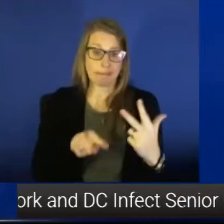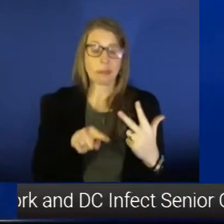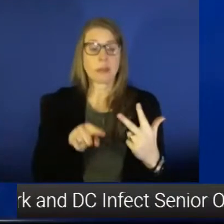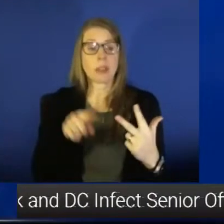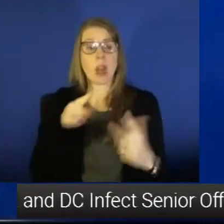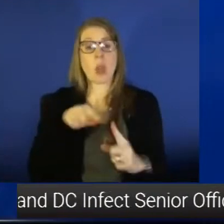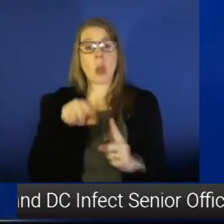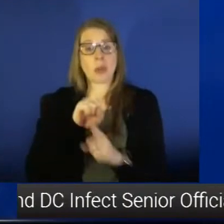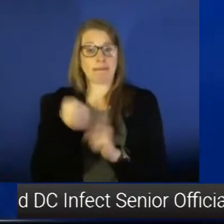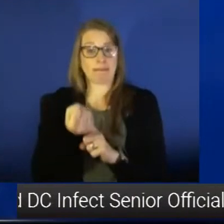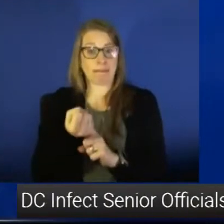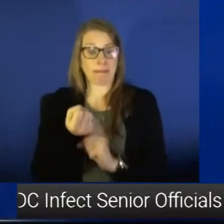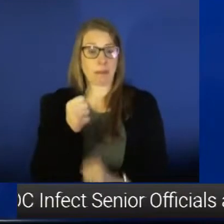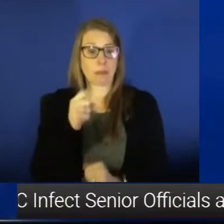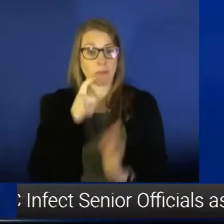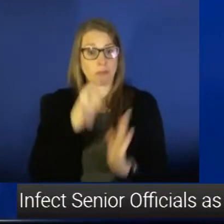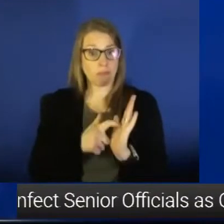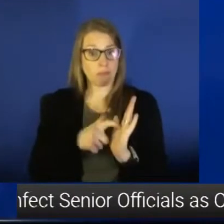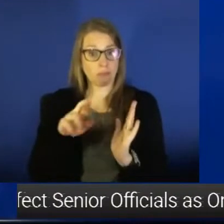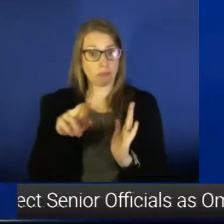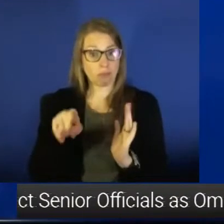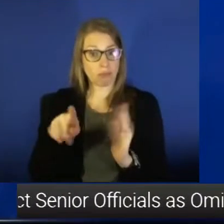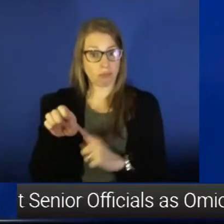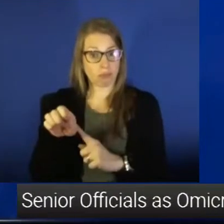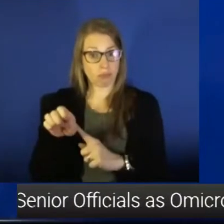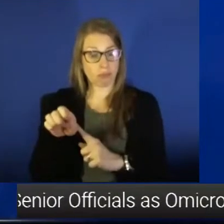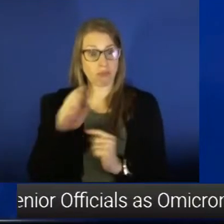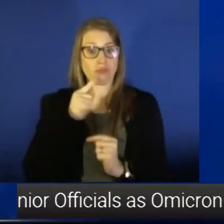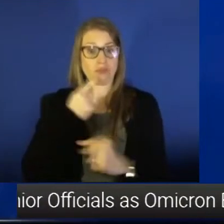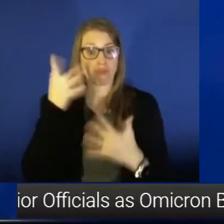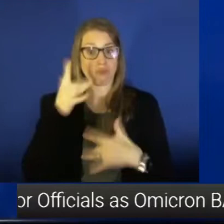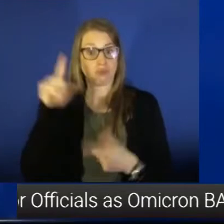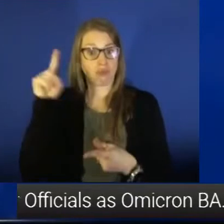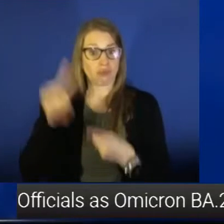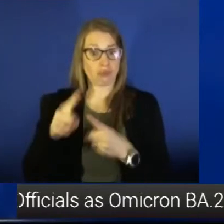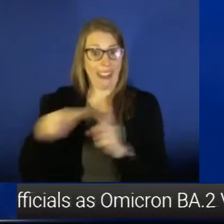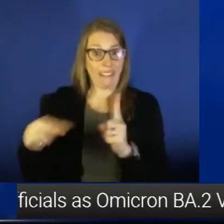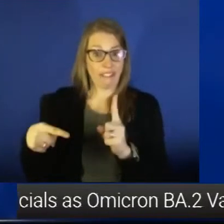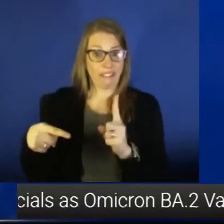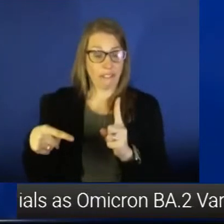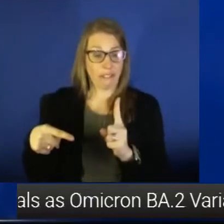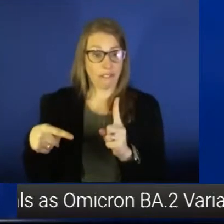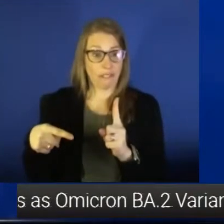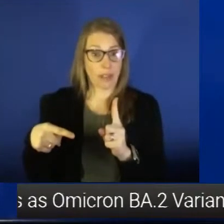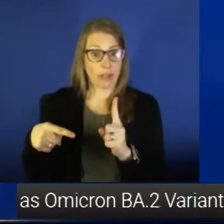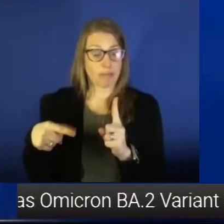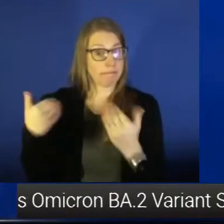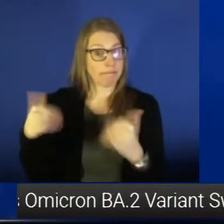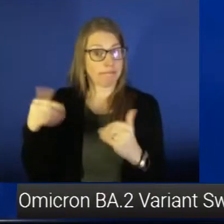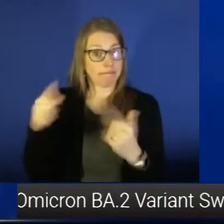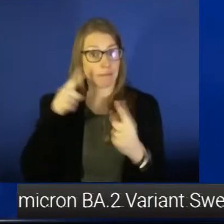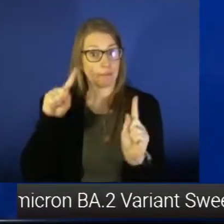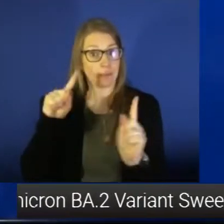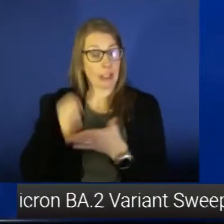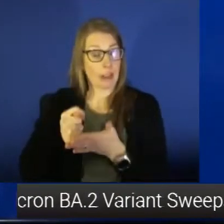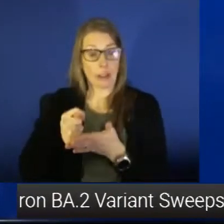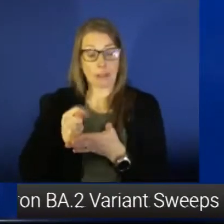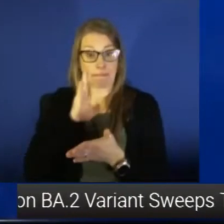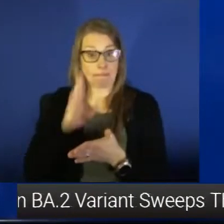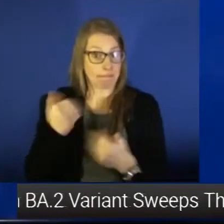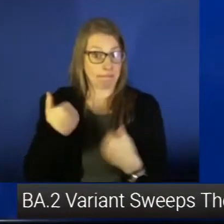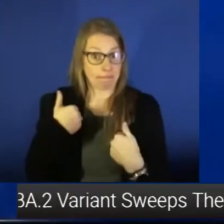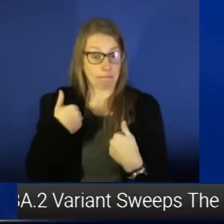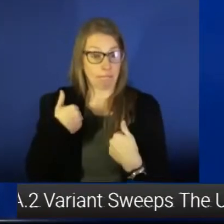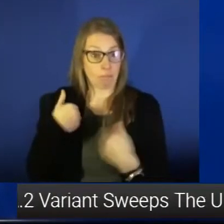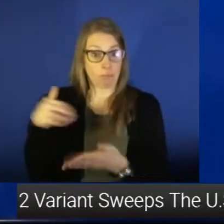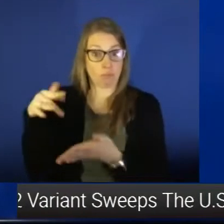seeing that the rate of severe illness was dropped by half. We've not had that level of effective therapy. So the trial was stopped early